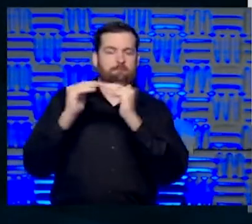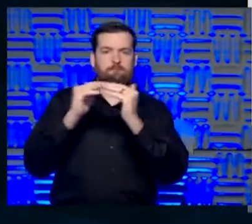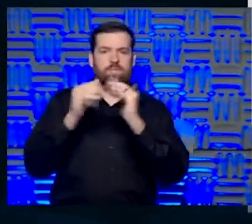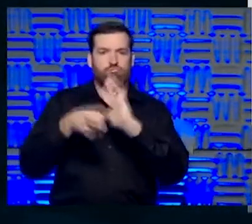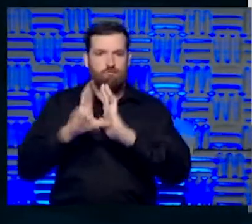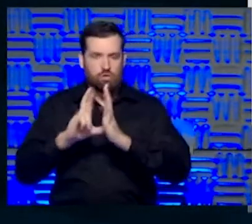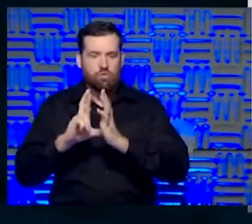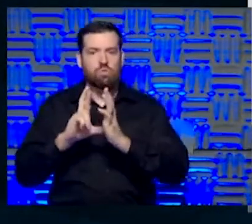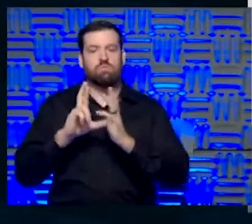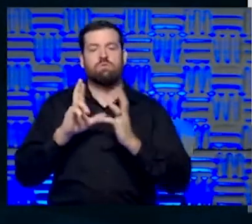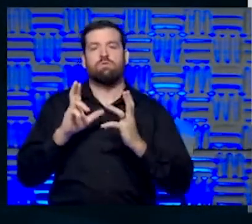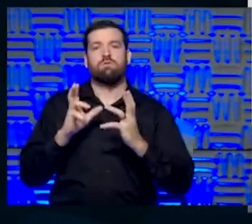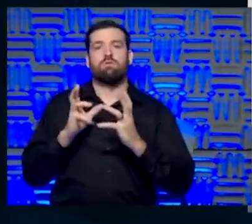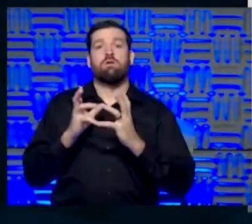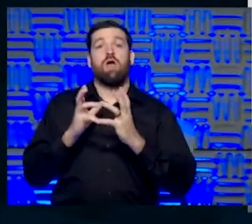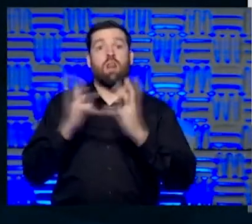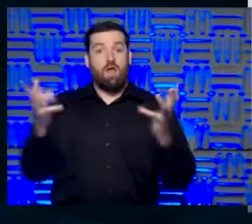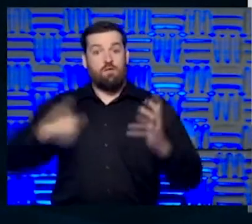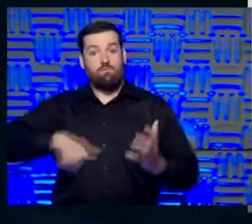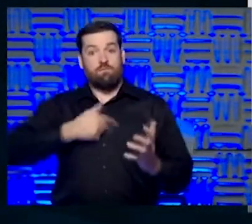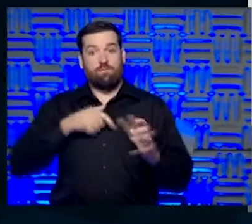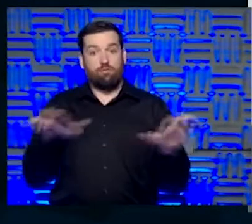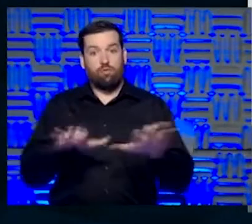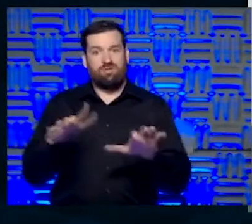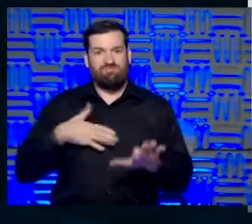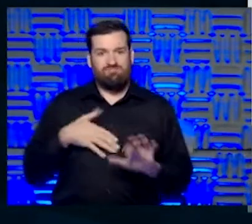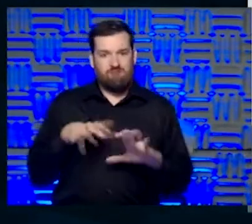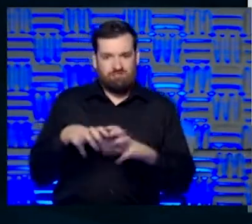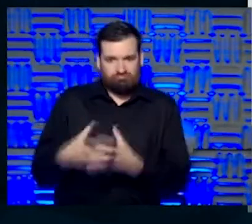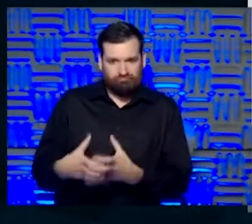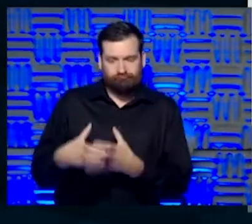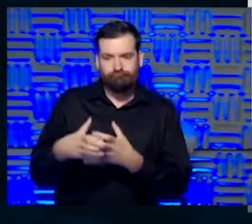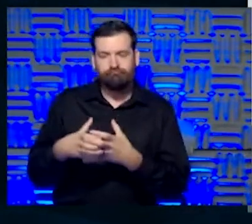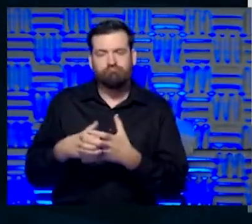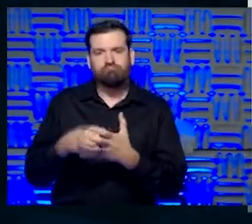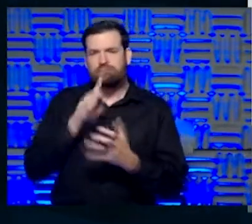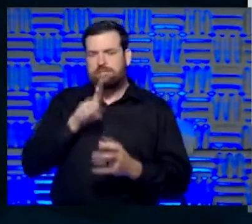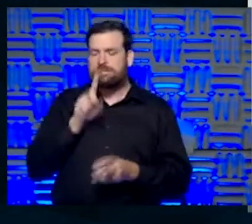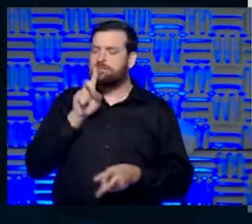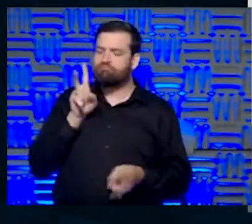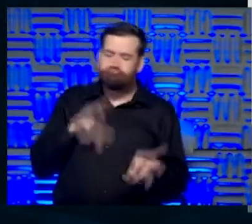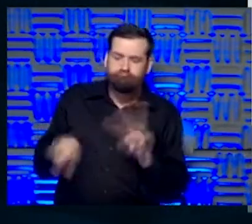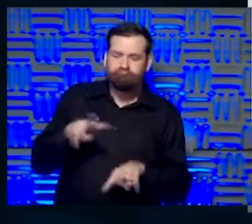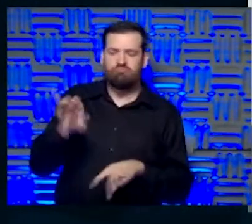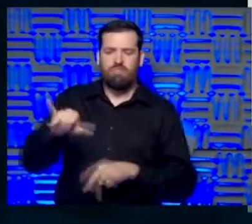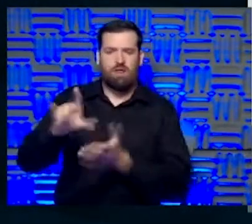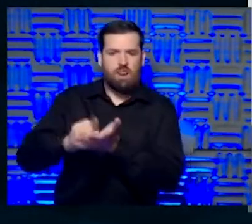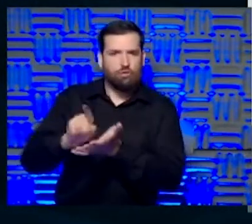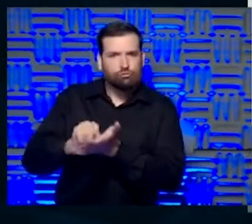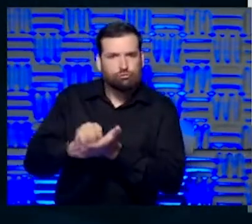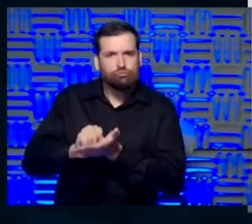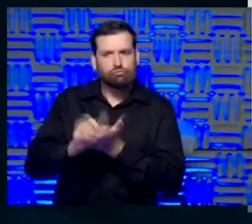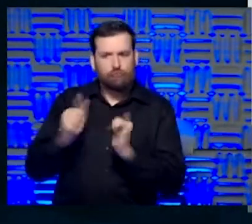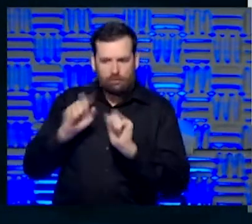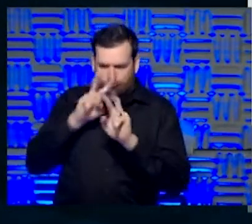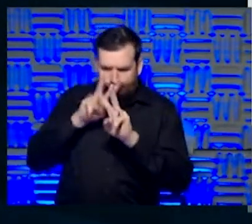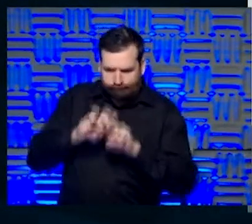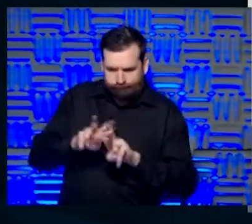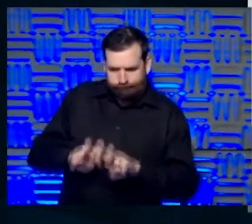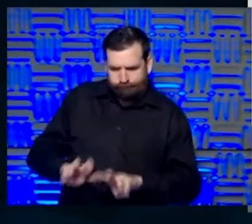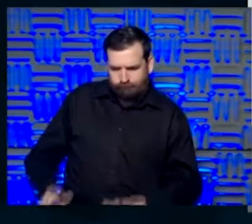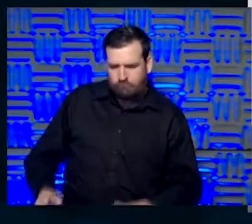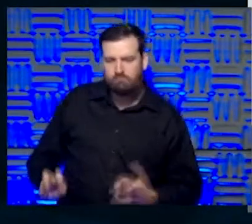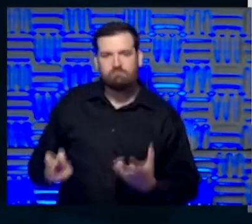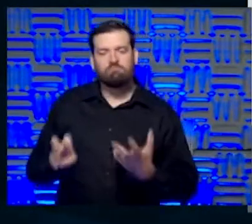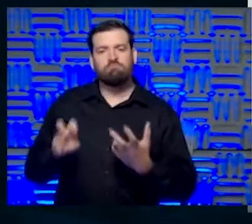a lot of what we've been doing in my division is really looking at that literature, taking a hard look at it,